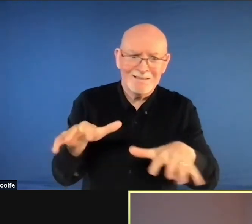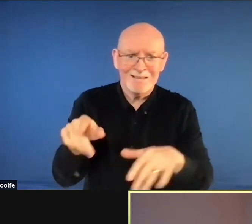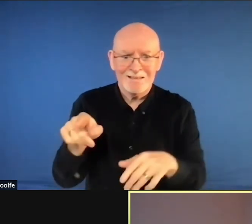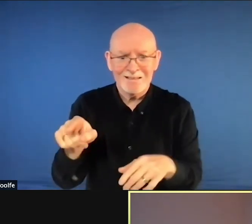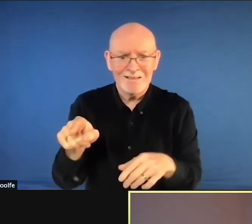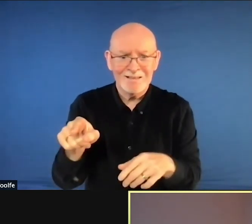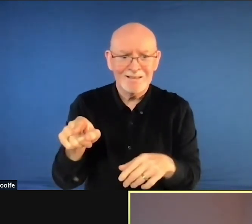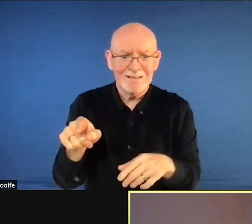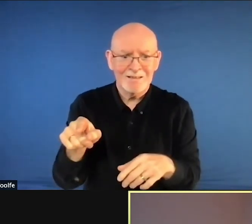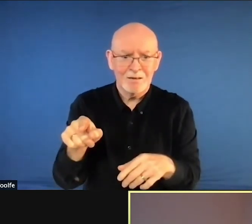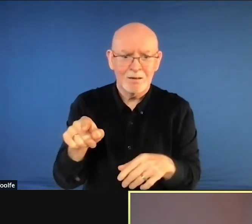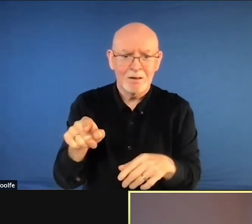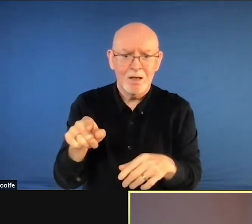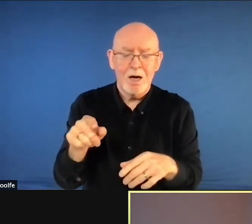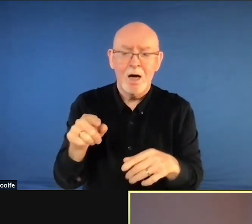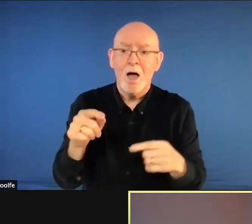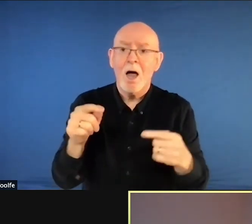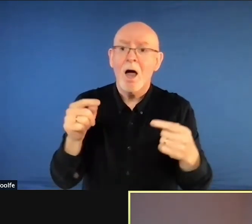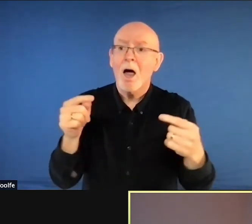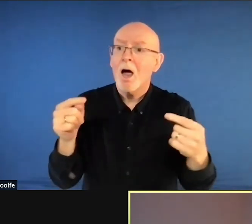aspects that we would look at